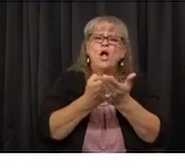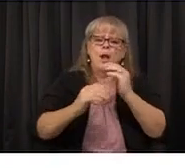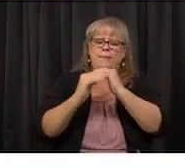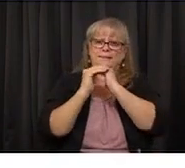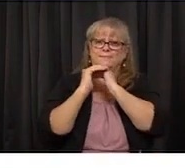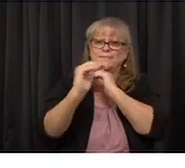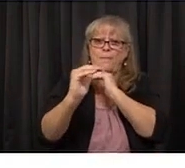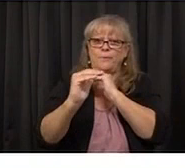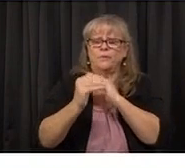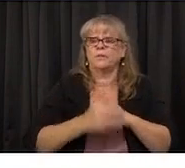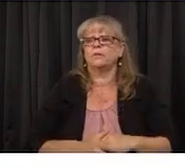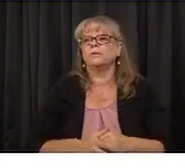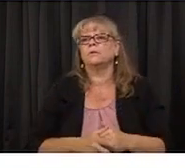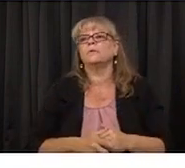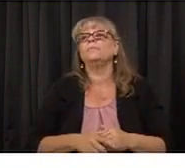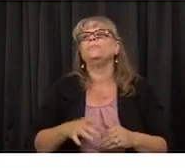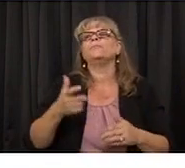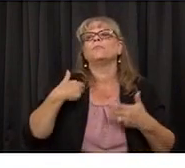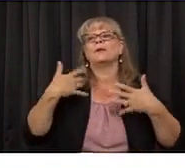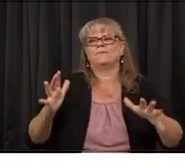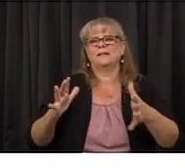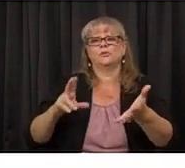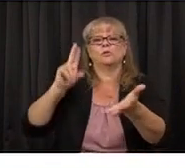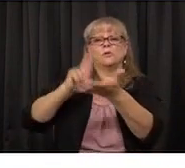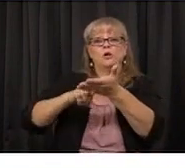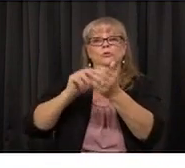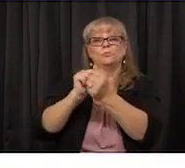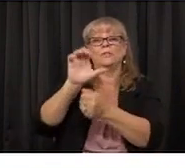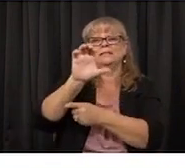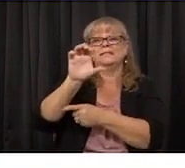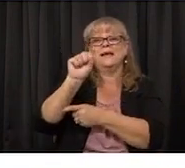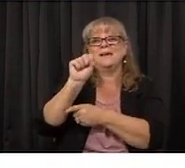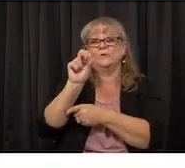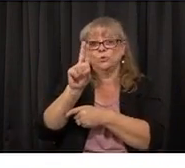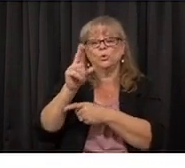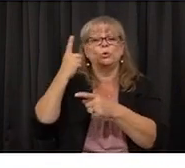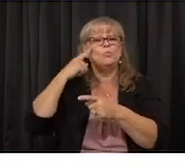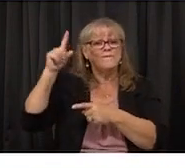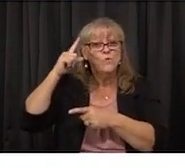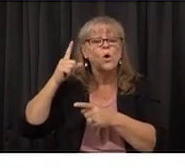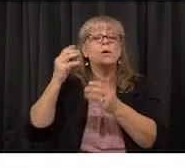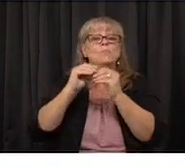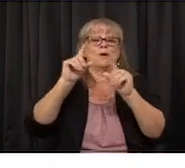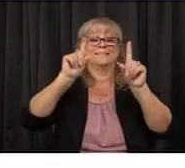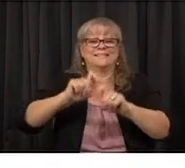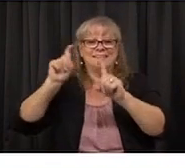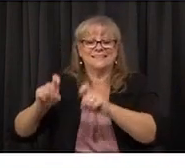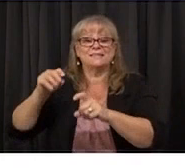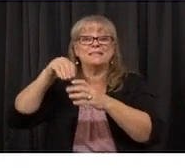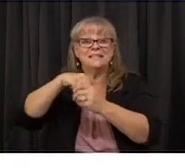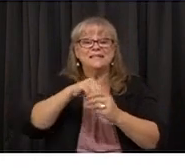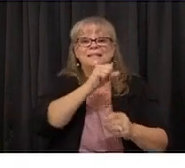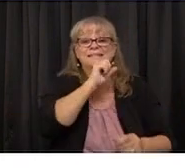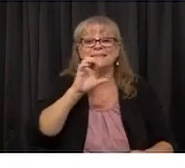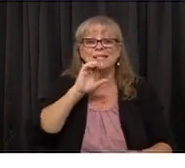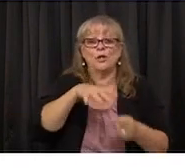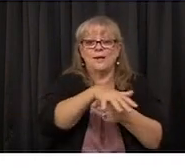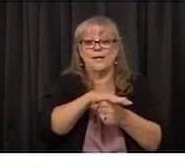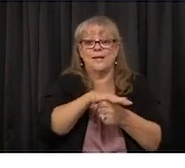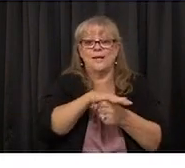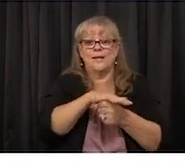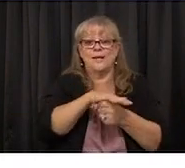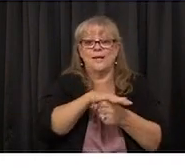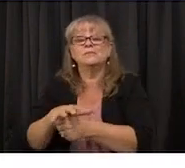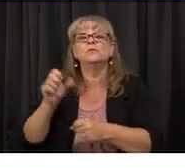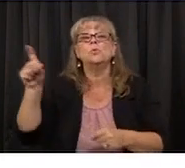They're providing additional testing at our senior facilities and technical assistance. They've completed over 12,246 tests, and I think